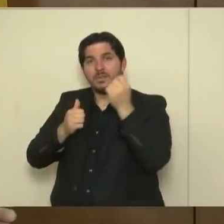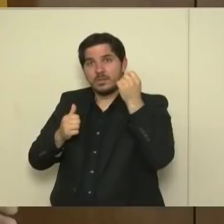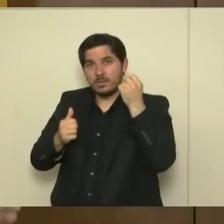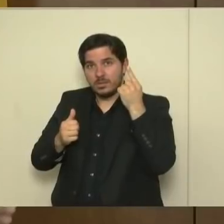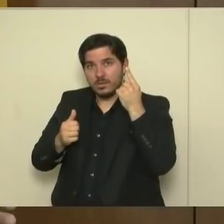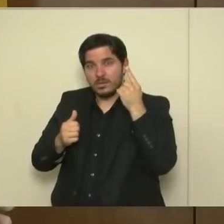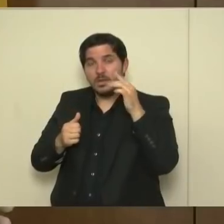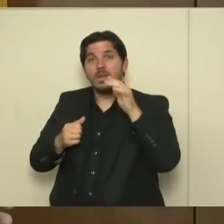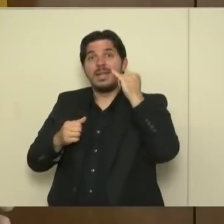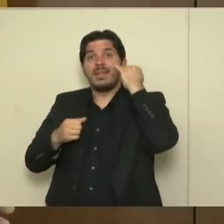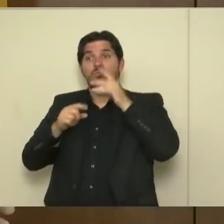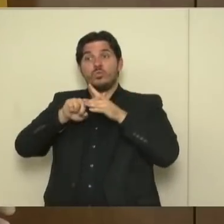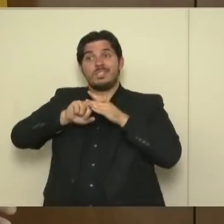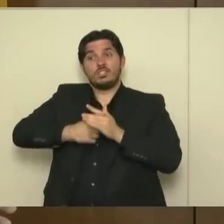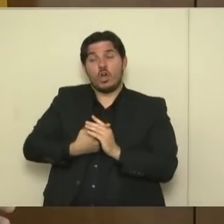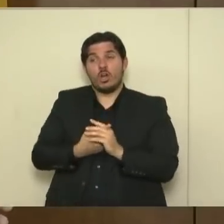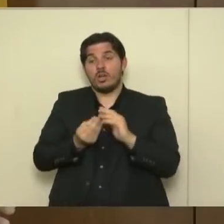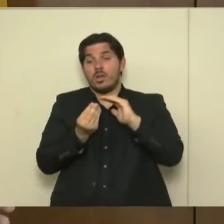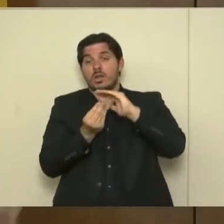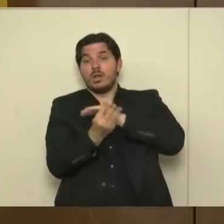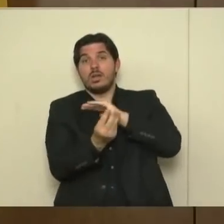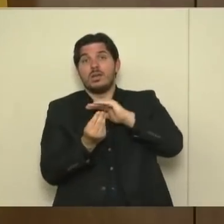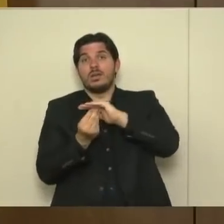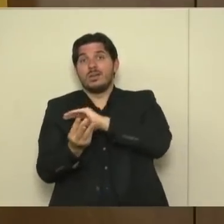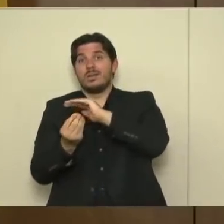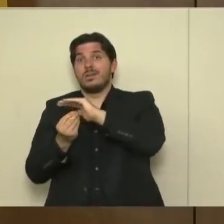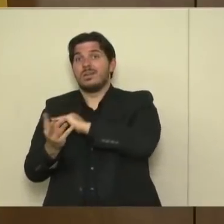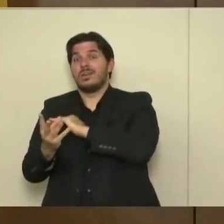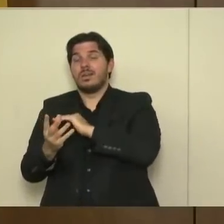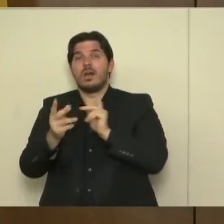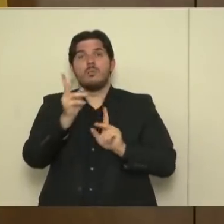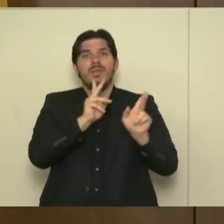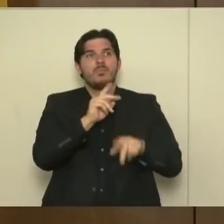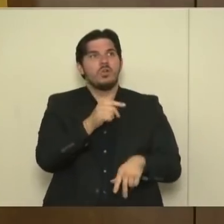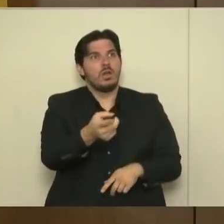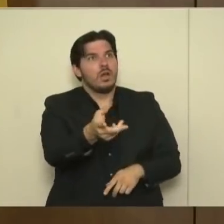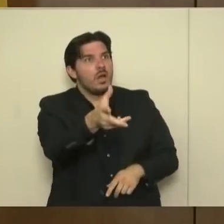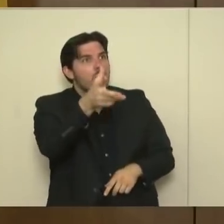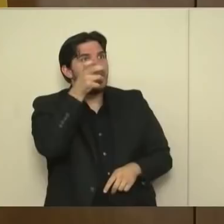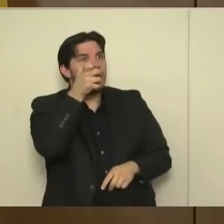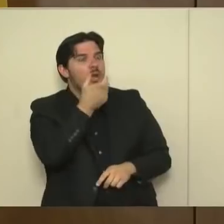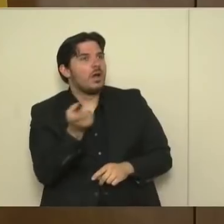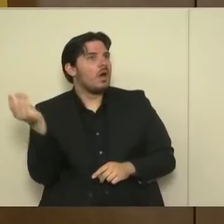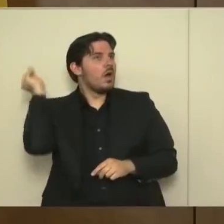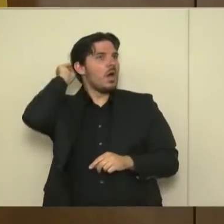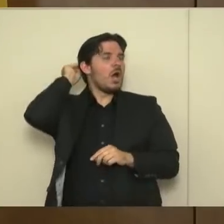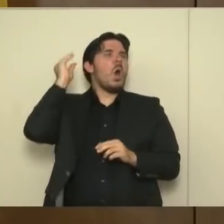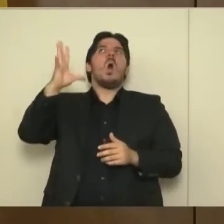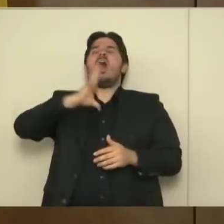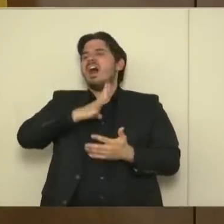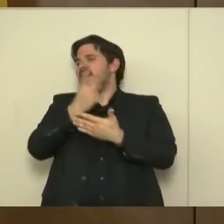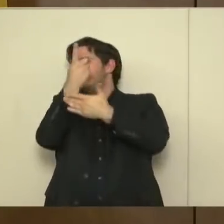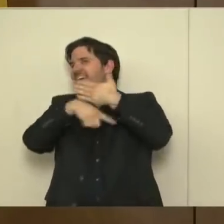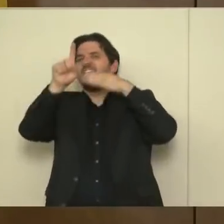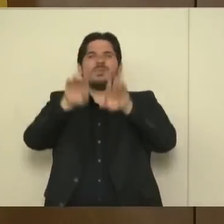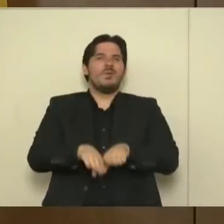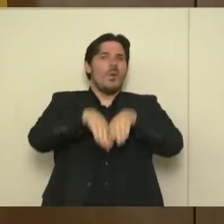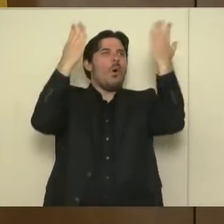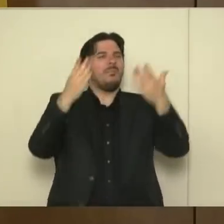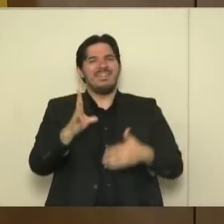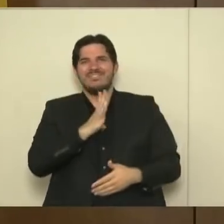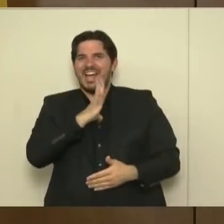going to be open. It'll happen next week, and people start well earlier than changes to a public health order